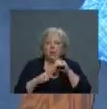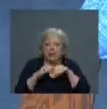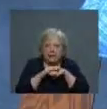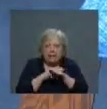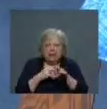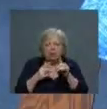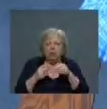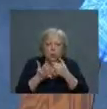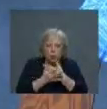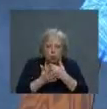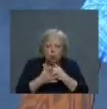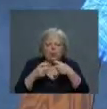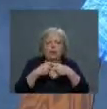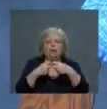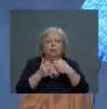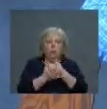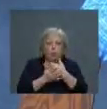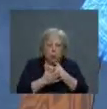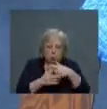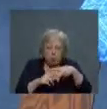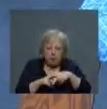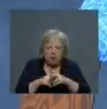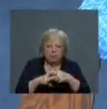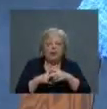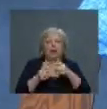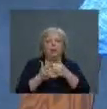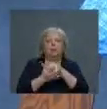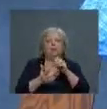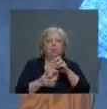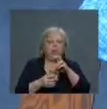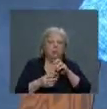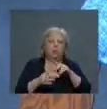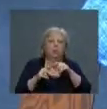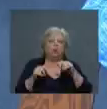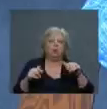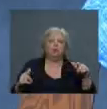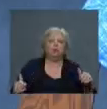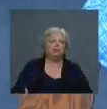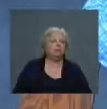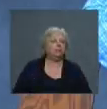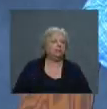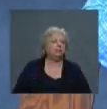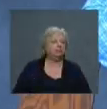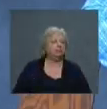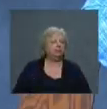new plumbing and the new sewer and all of this type of stuff.